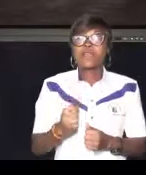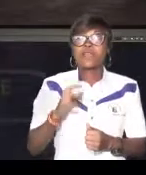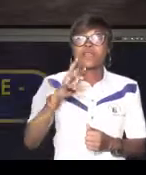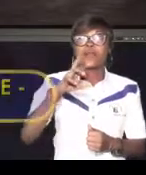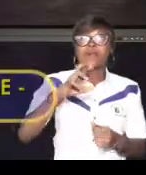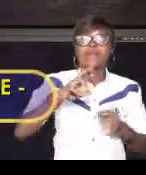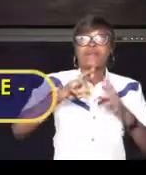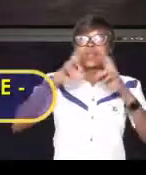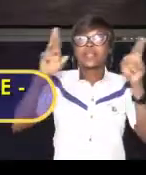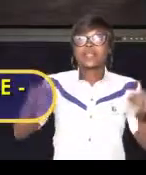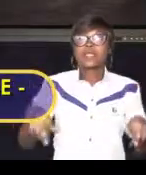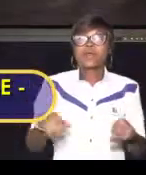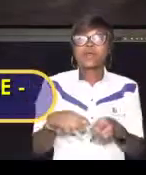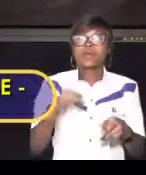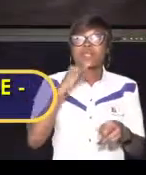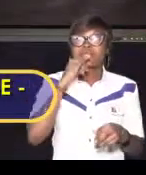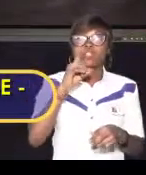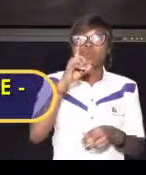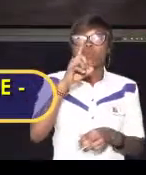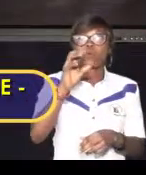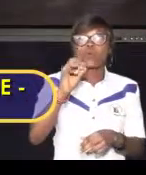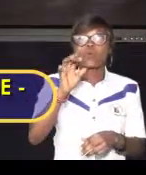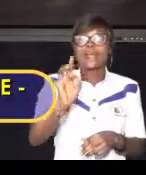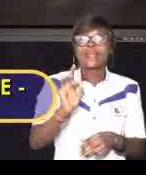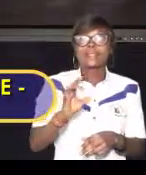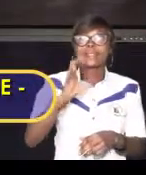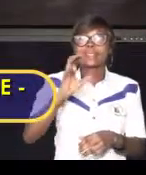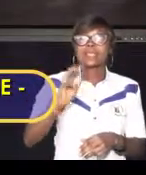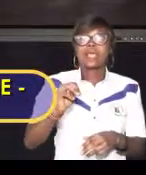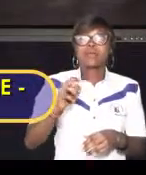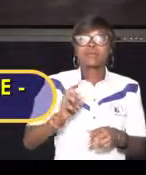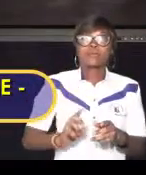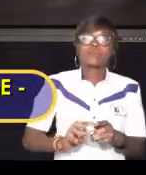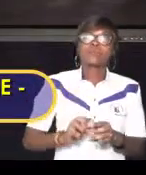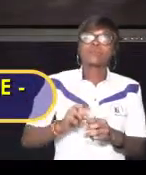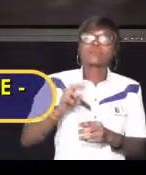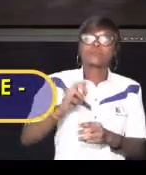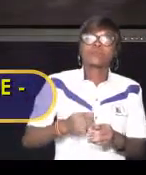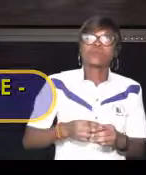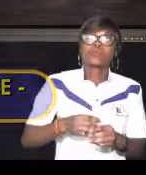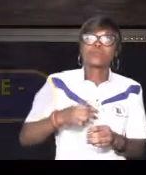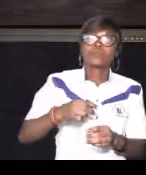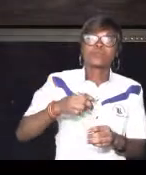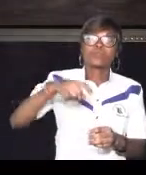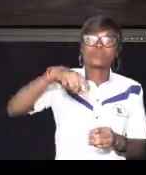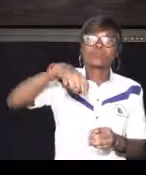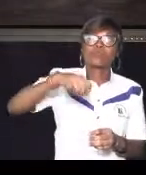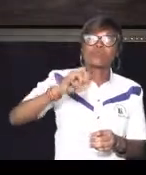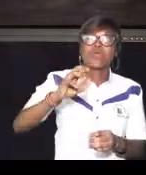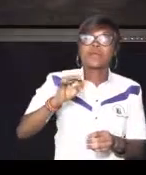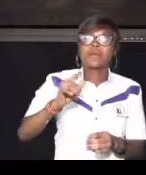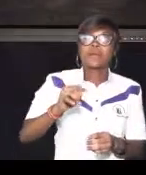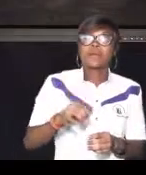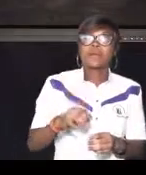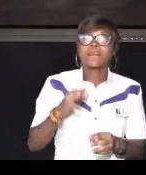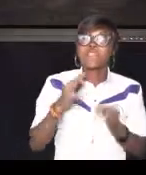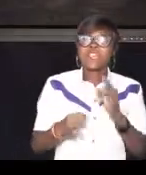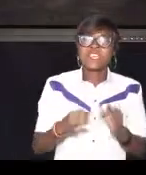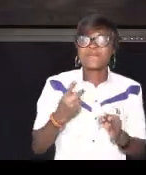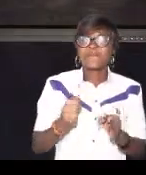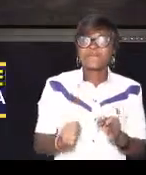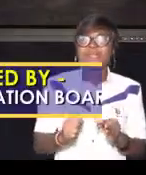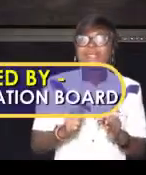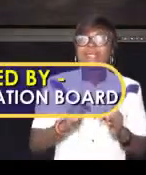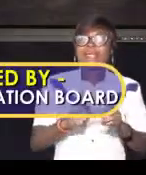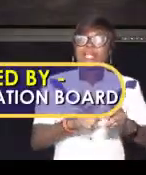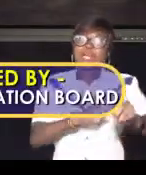centimeters squares. The area of a rectangle is 108 centimeters squares. If the length is 9 centimeters,